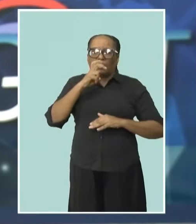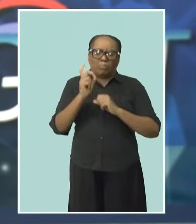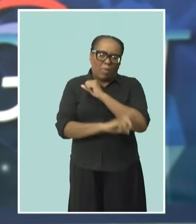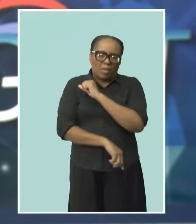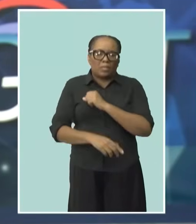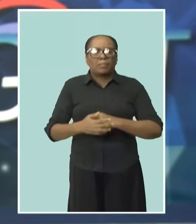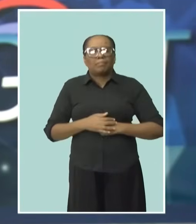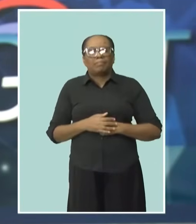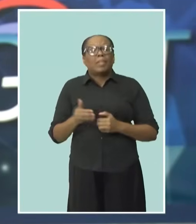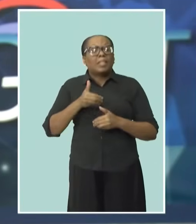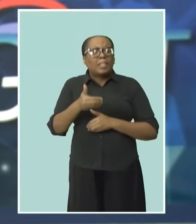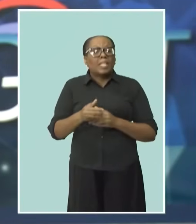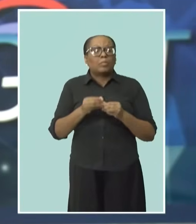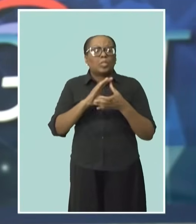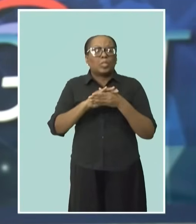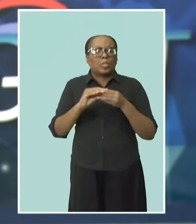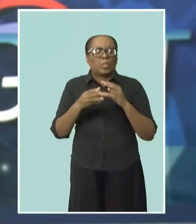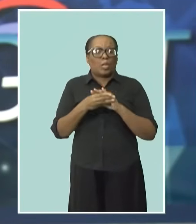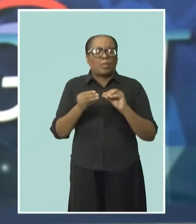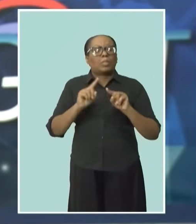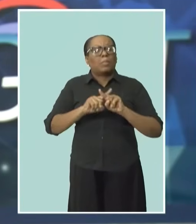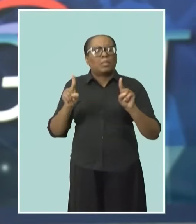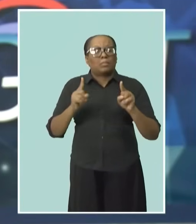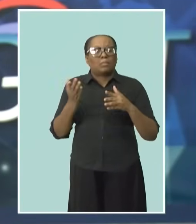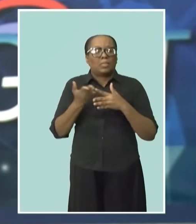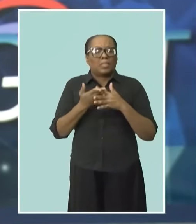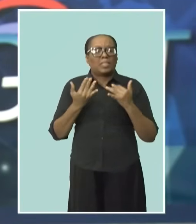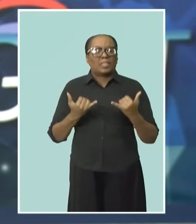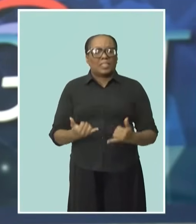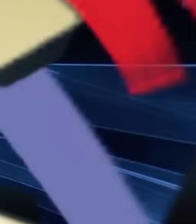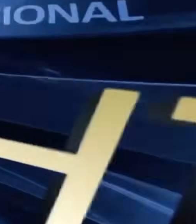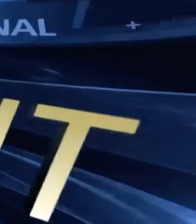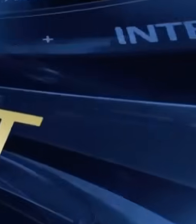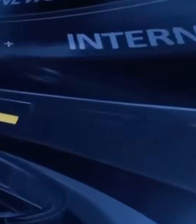nursing profession comes into sharp focus soon during a major meeting.